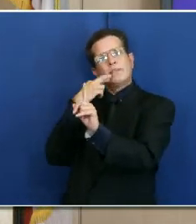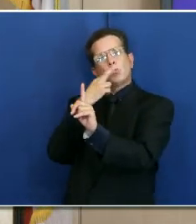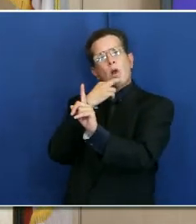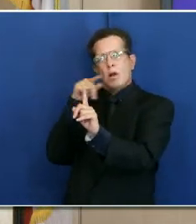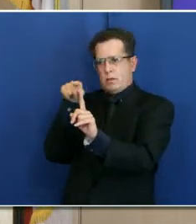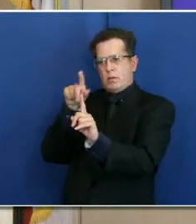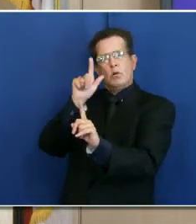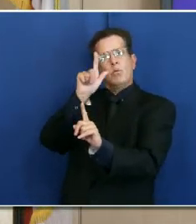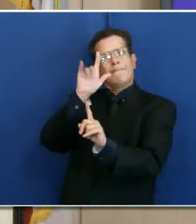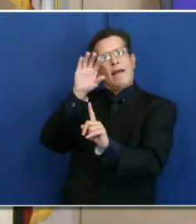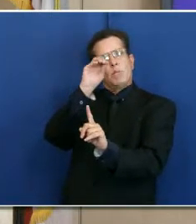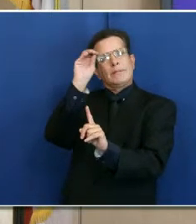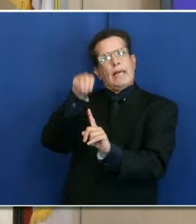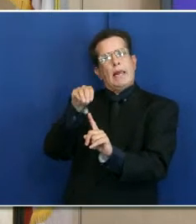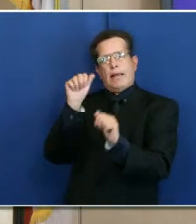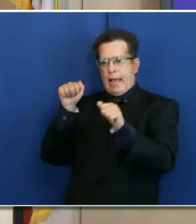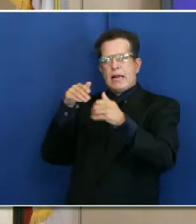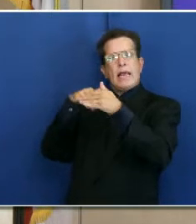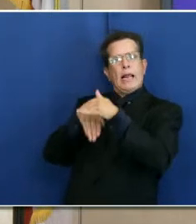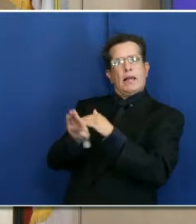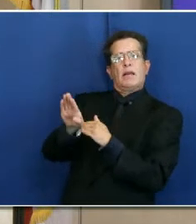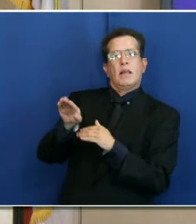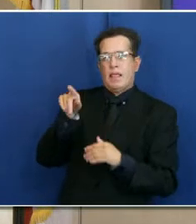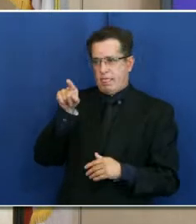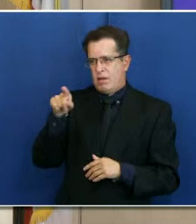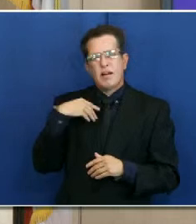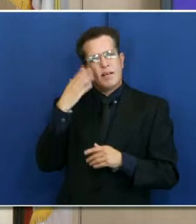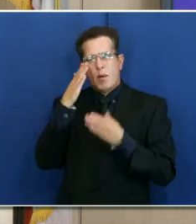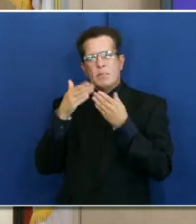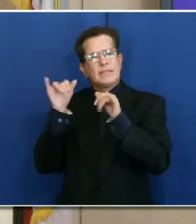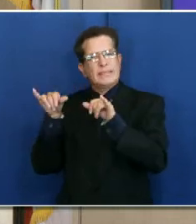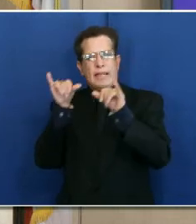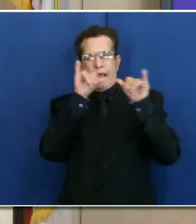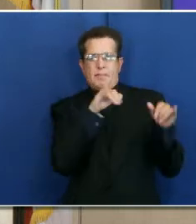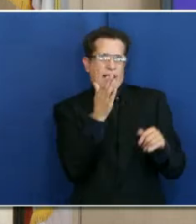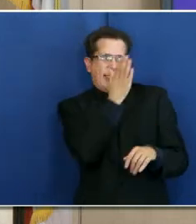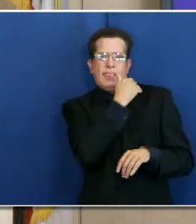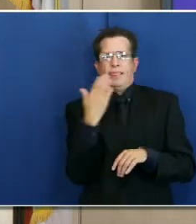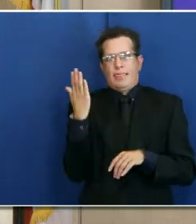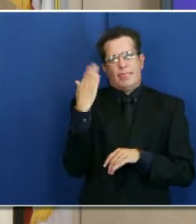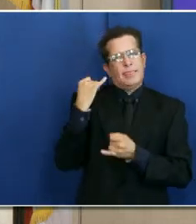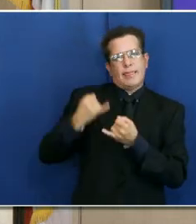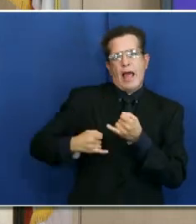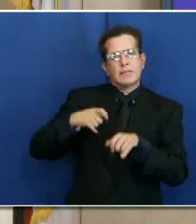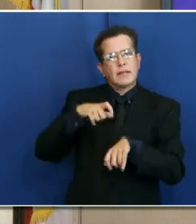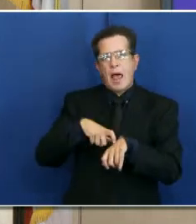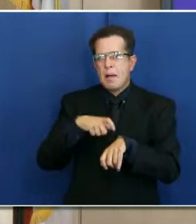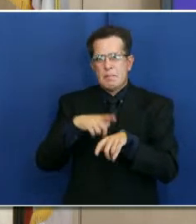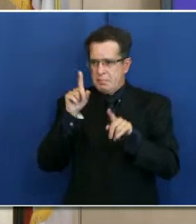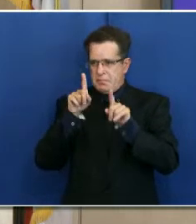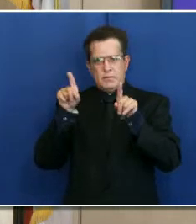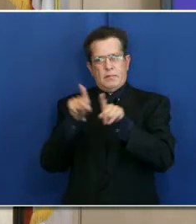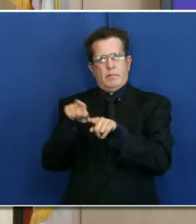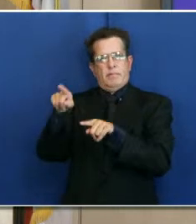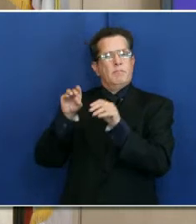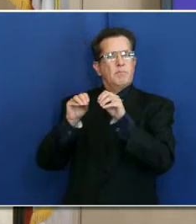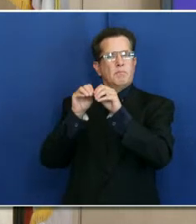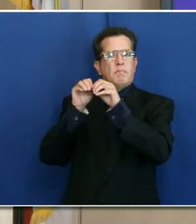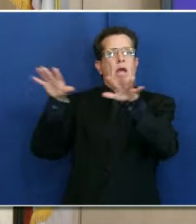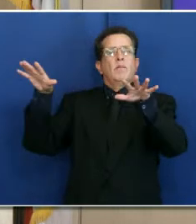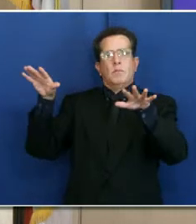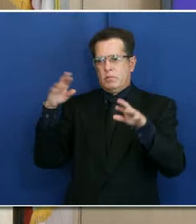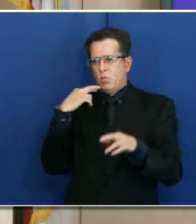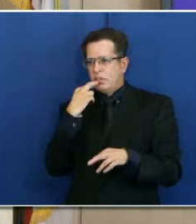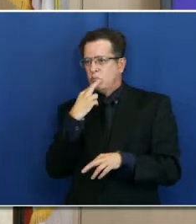25% capacity. I believe that's what we did last time. Even during shutdown, we still know that outbreaks in restaurants